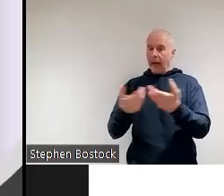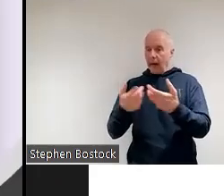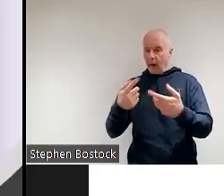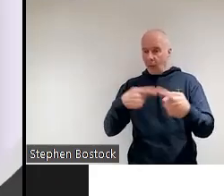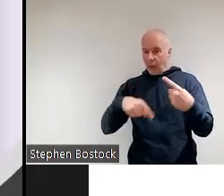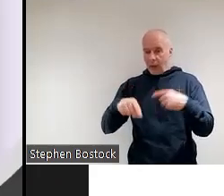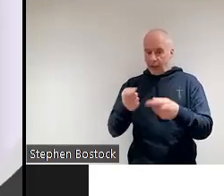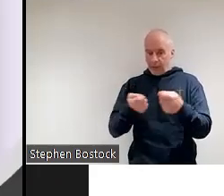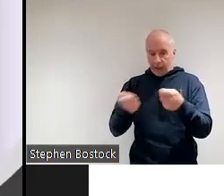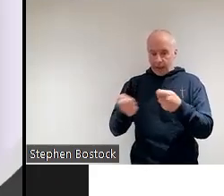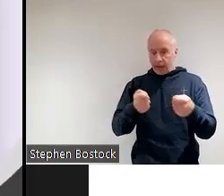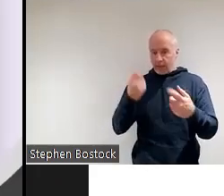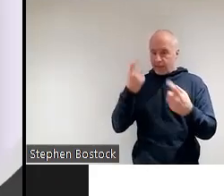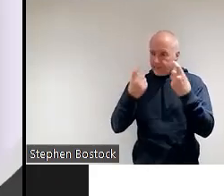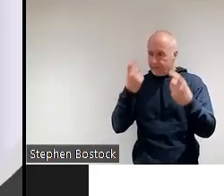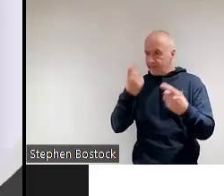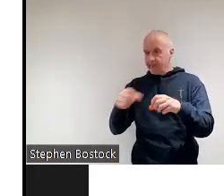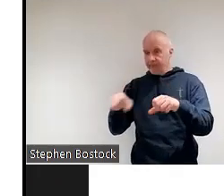it.